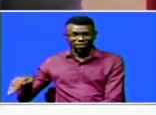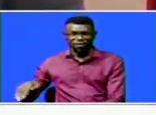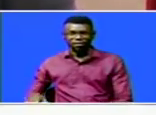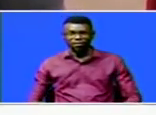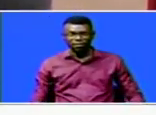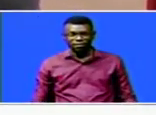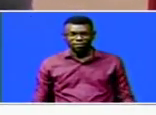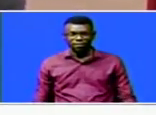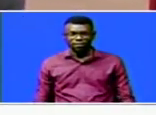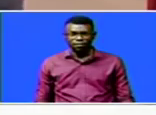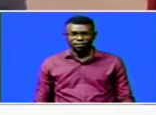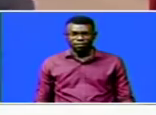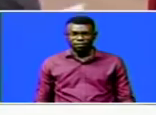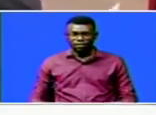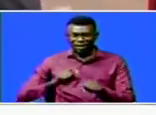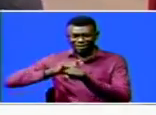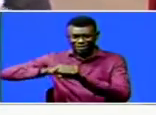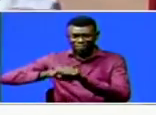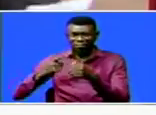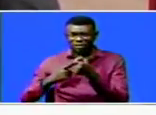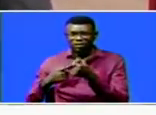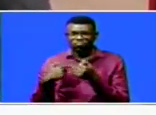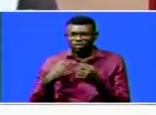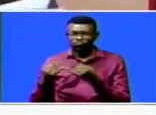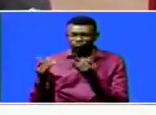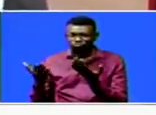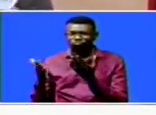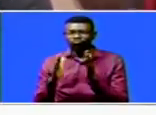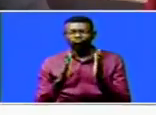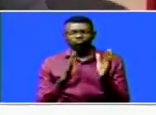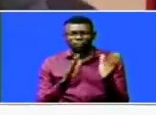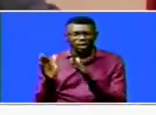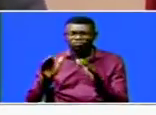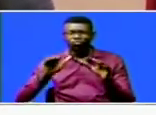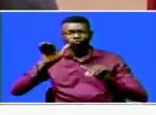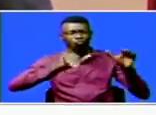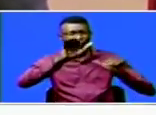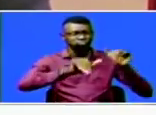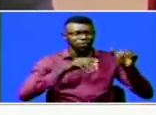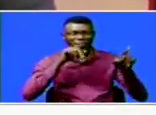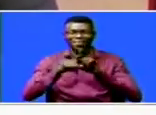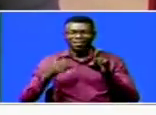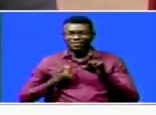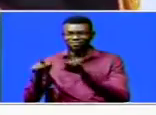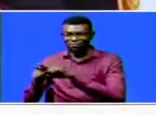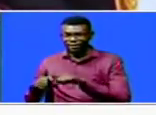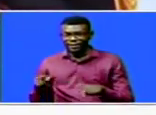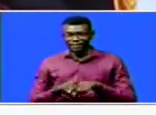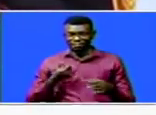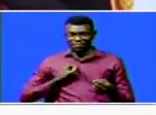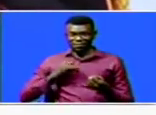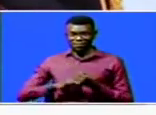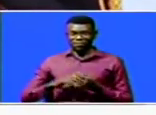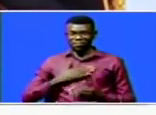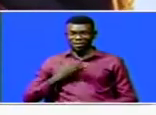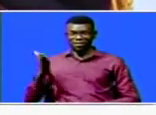At 6, and I was trying to organize now my brothers, my sisters, other people, and my wife was with me